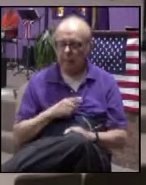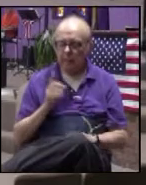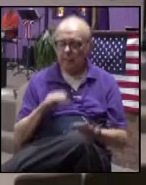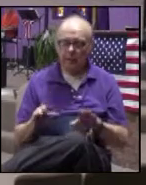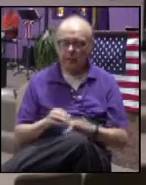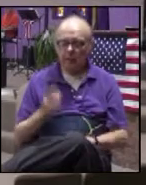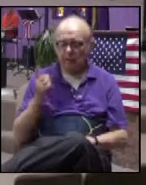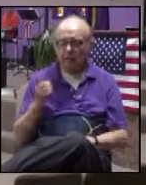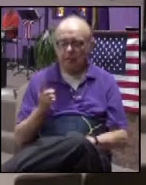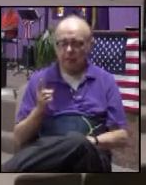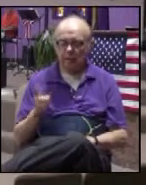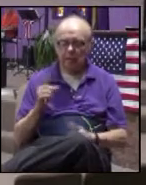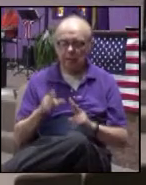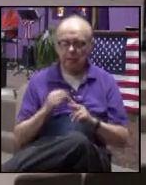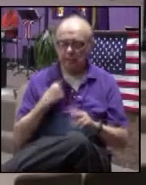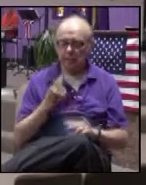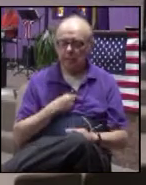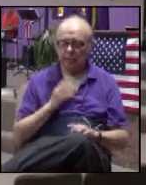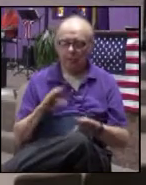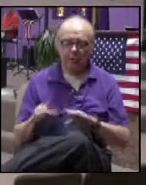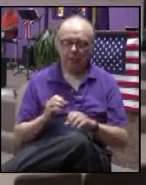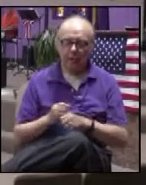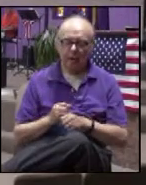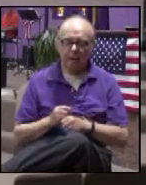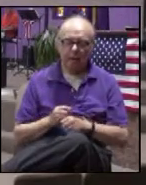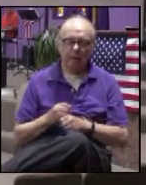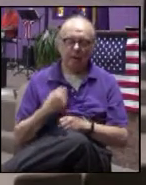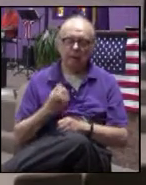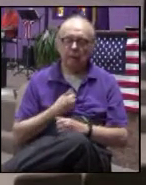realize that He's chosen us, and we have to make ourselves willing.